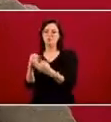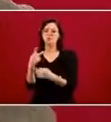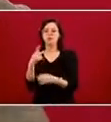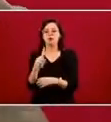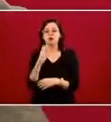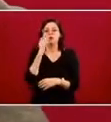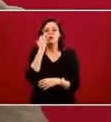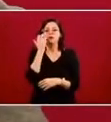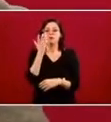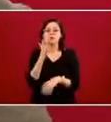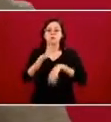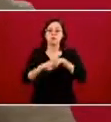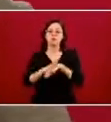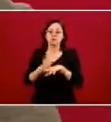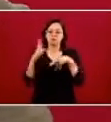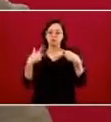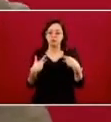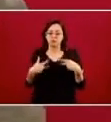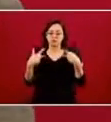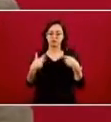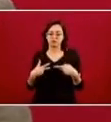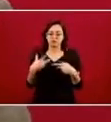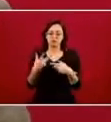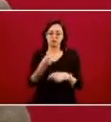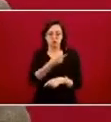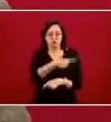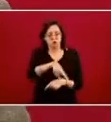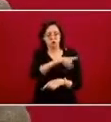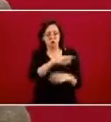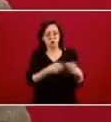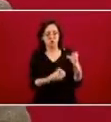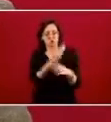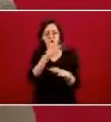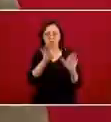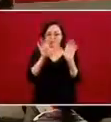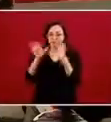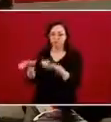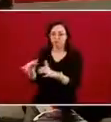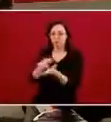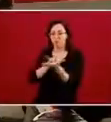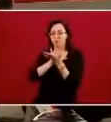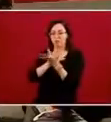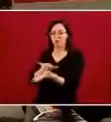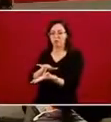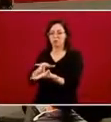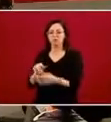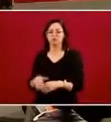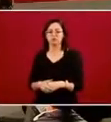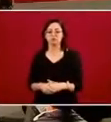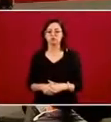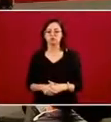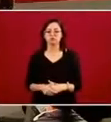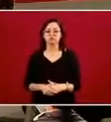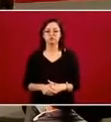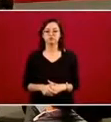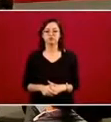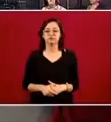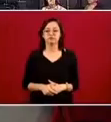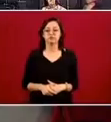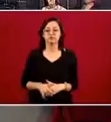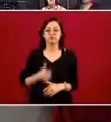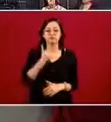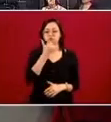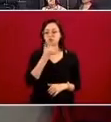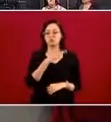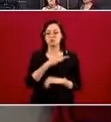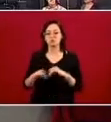have optimized the overall level of all of our human resources in order to deal with this pandemic.